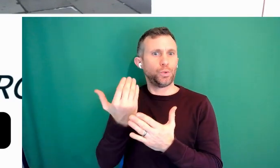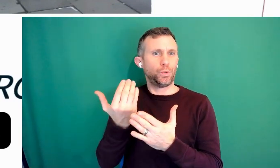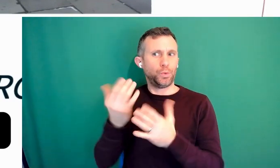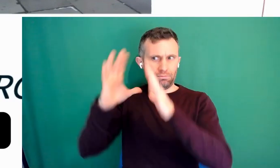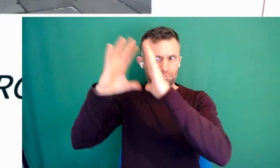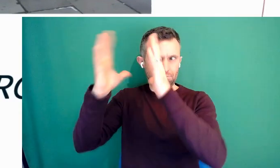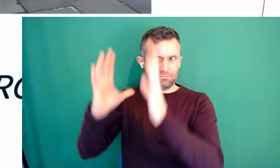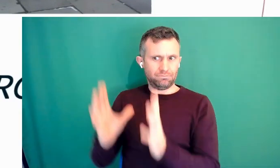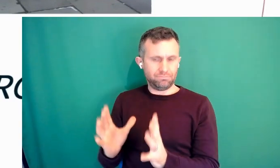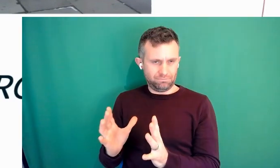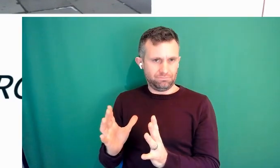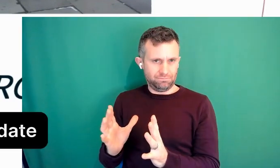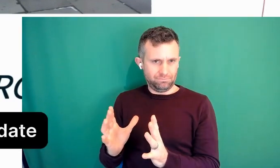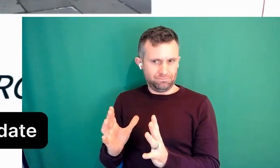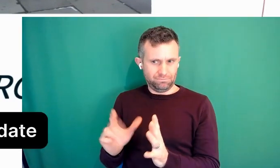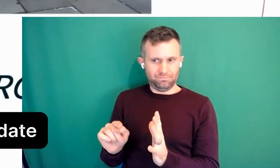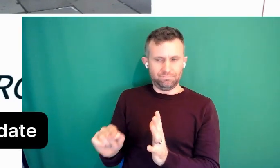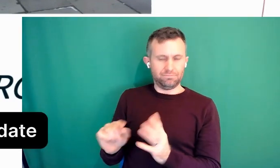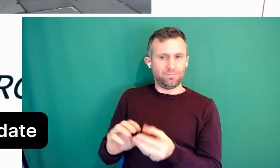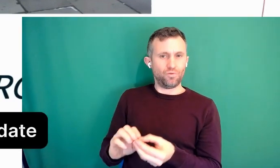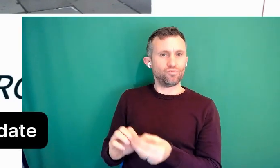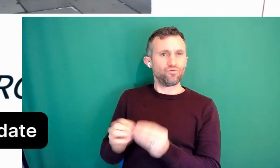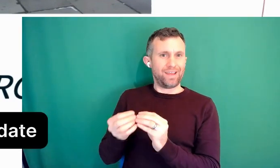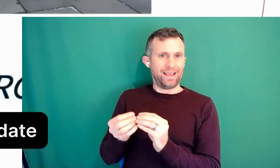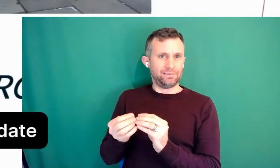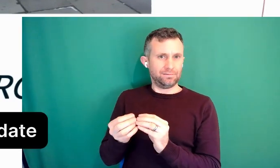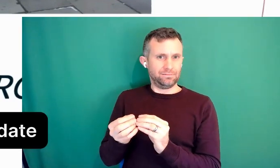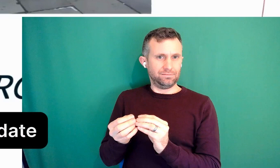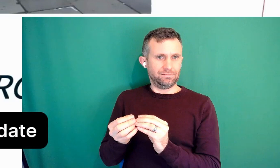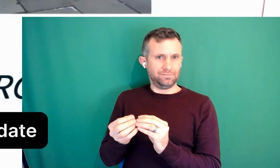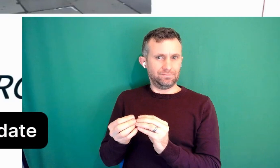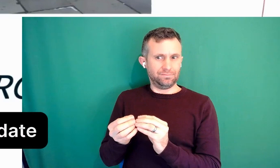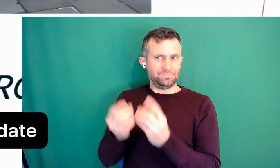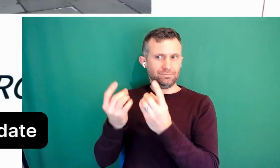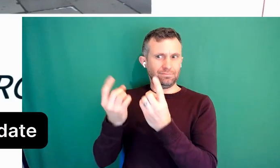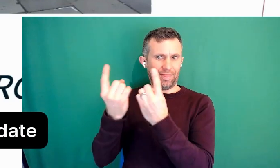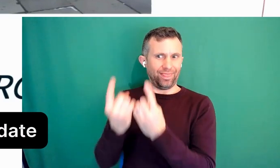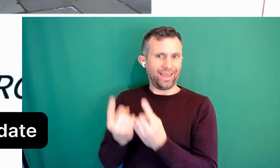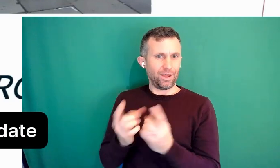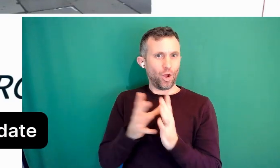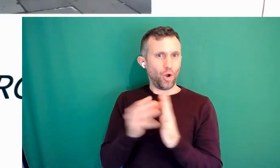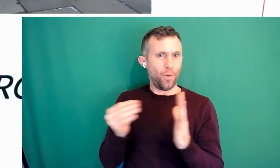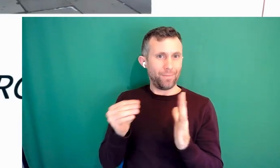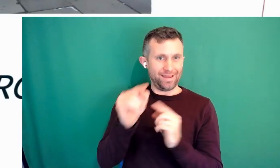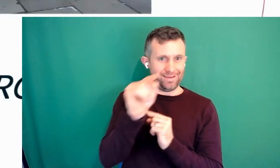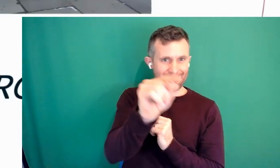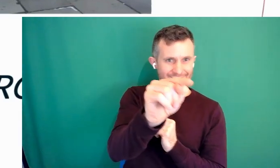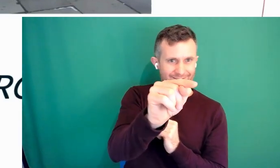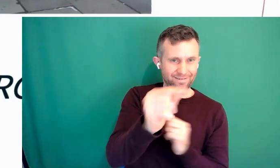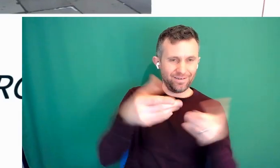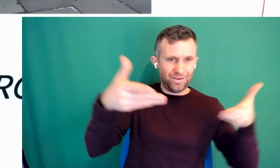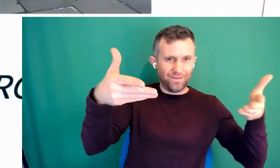his wife became one of the most iconic images of Britain to date.